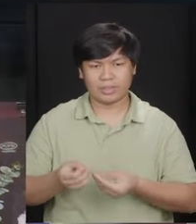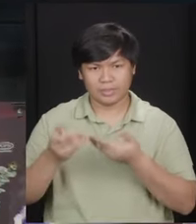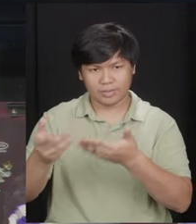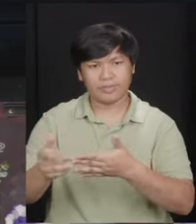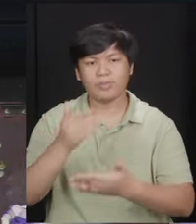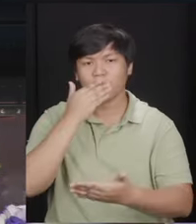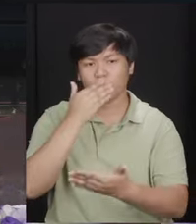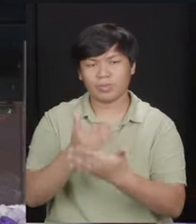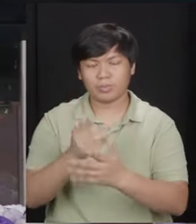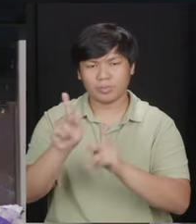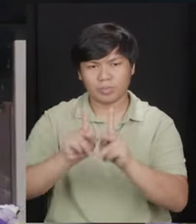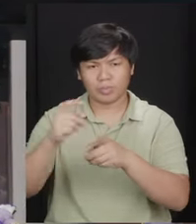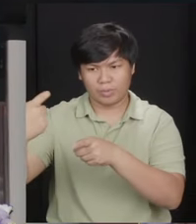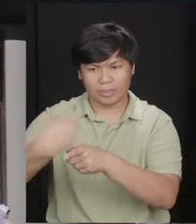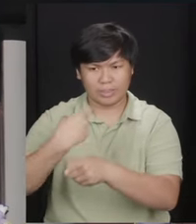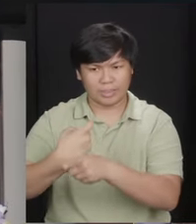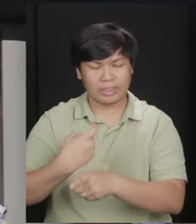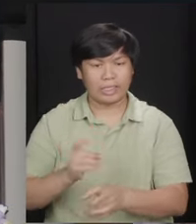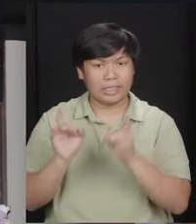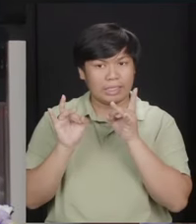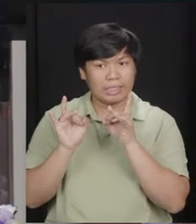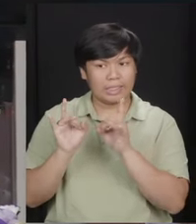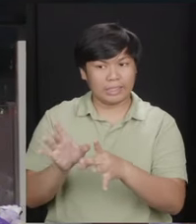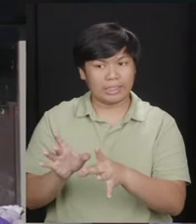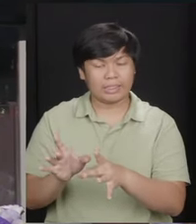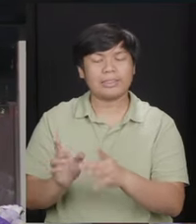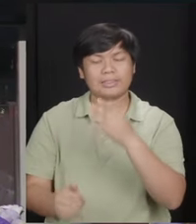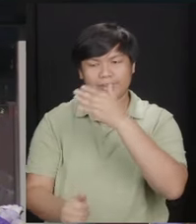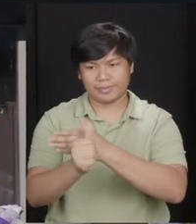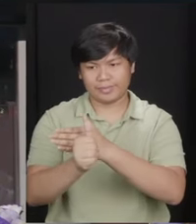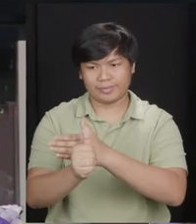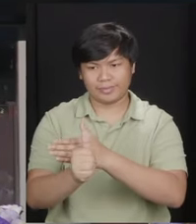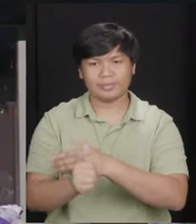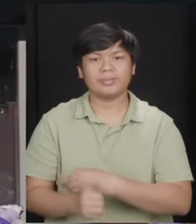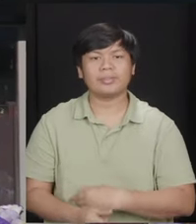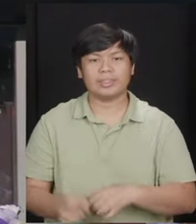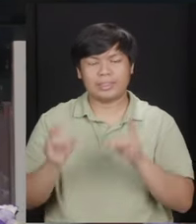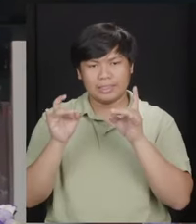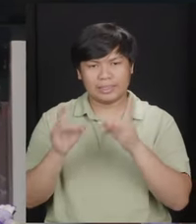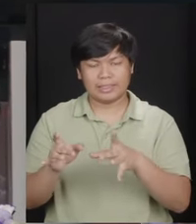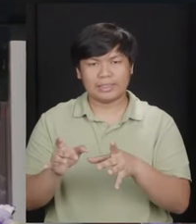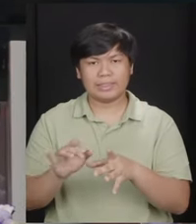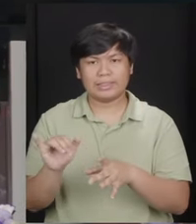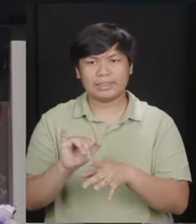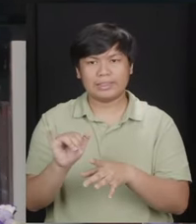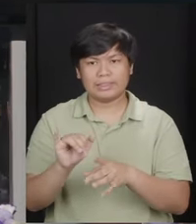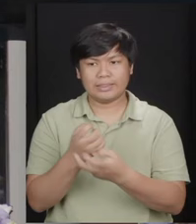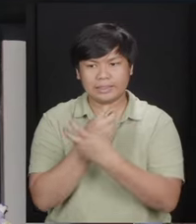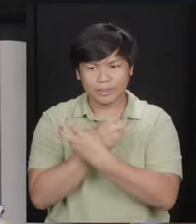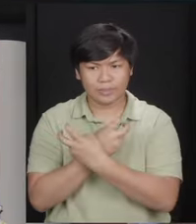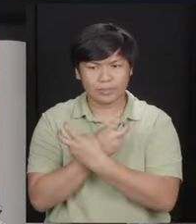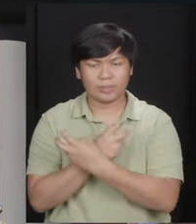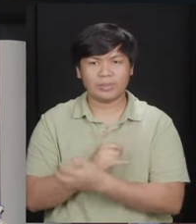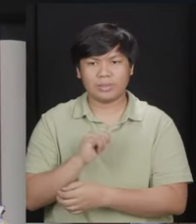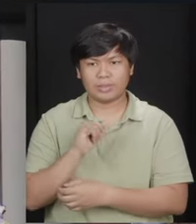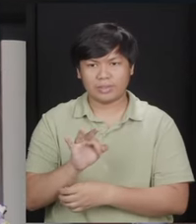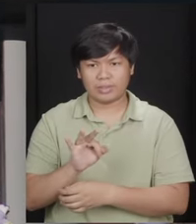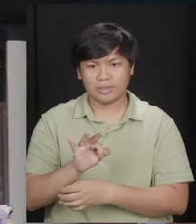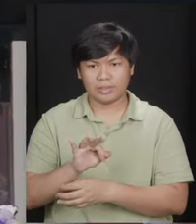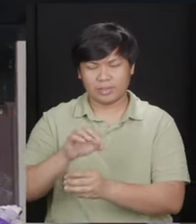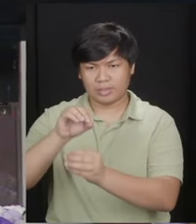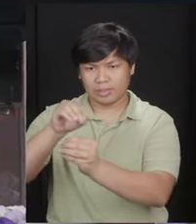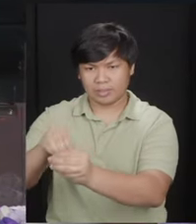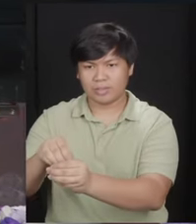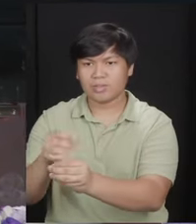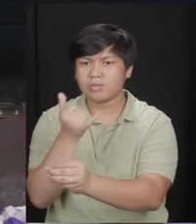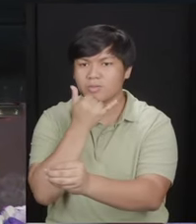hate you. Friends, hate is dangerous. Hate is like acid. You know what acid does, right? If you put it in the wrong